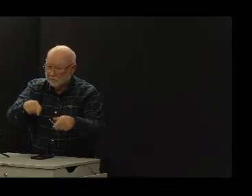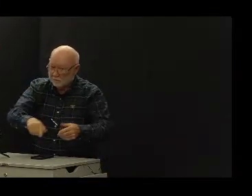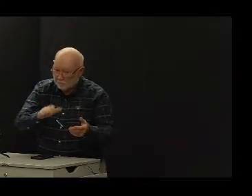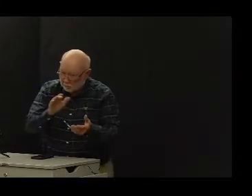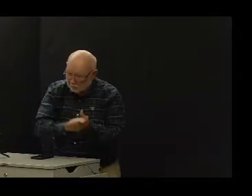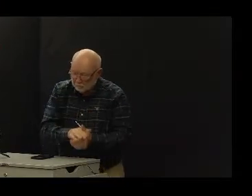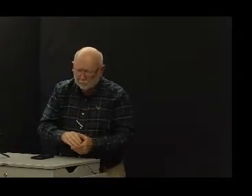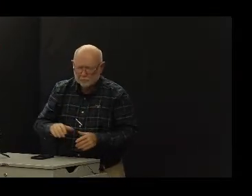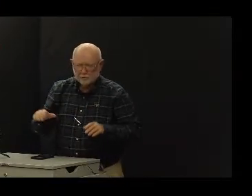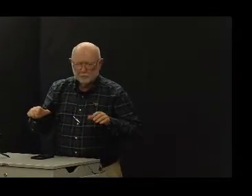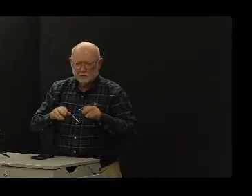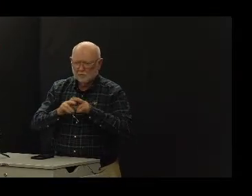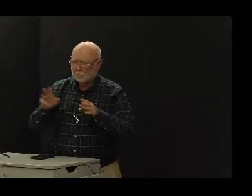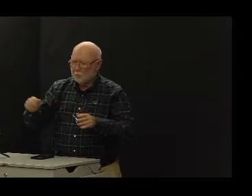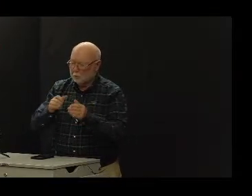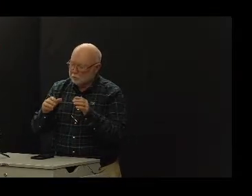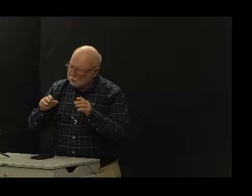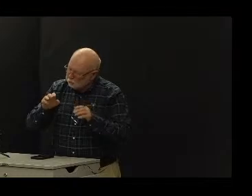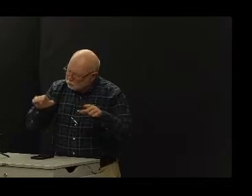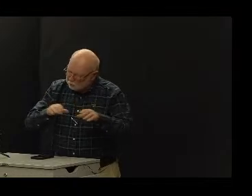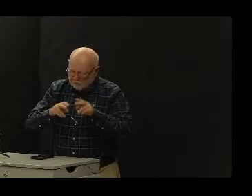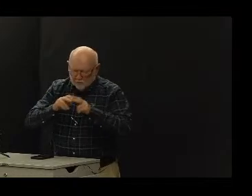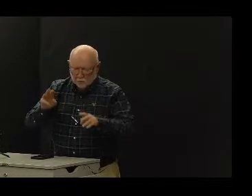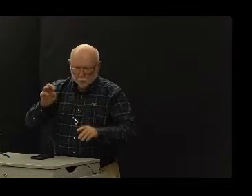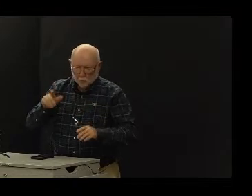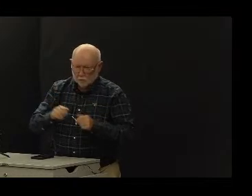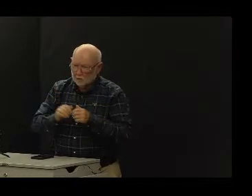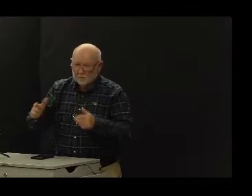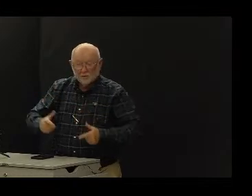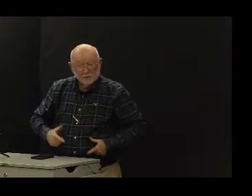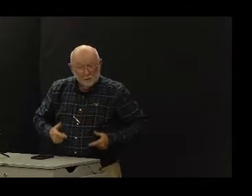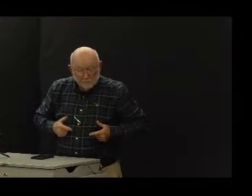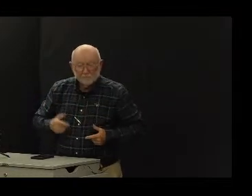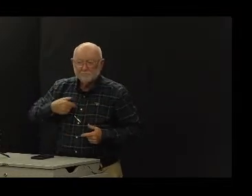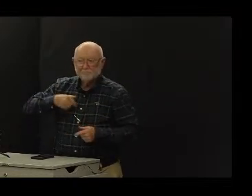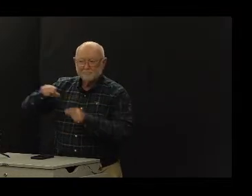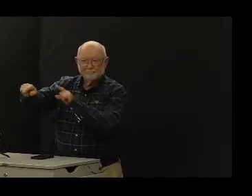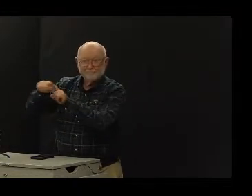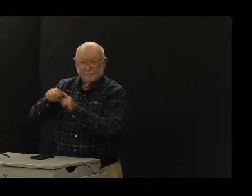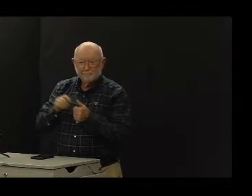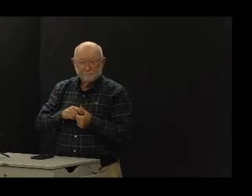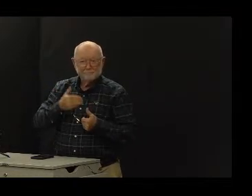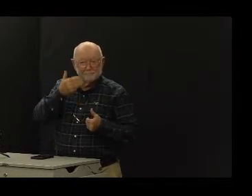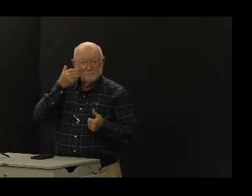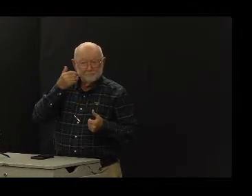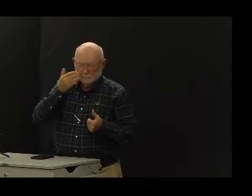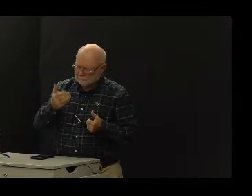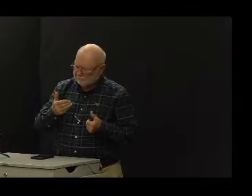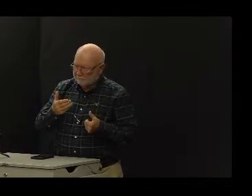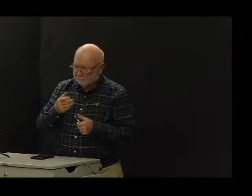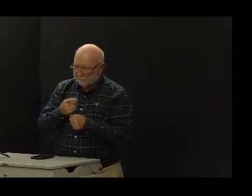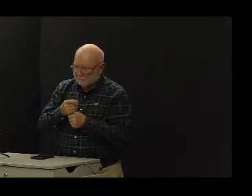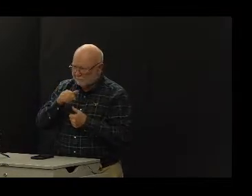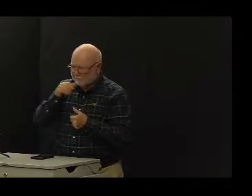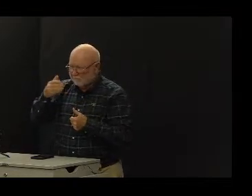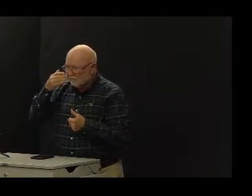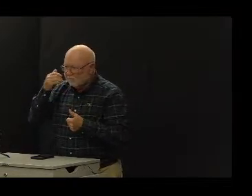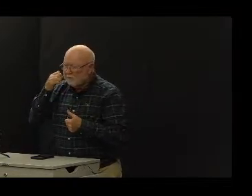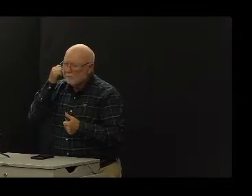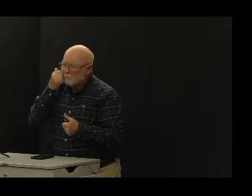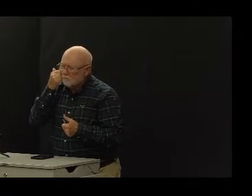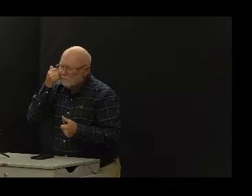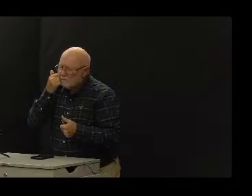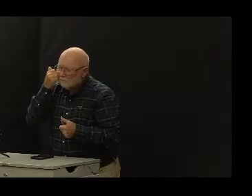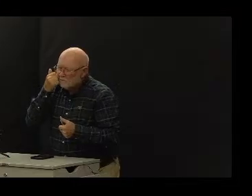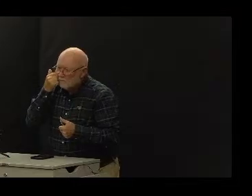that we have other students that have graduated from this school that have done very, very well with their lives. And so I specifically want to